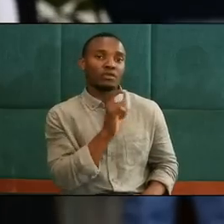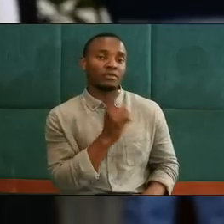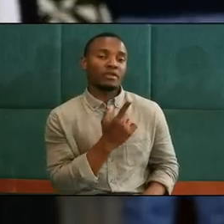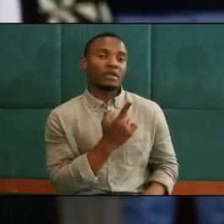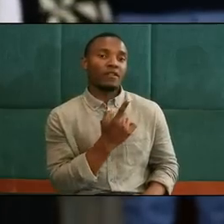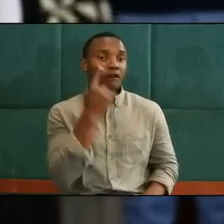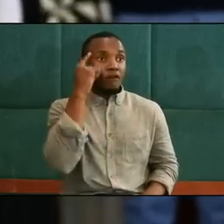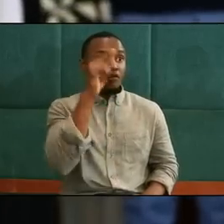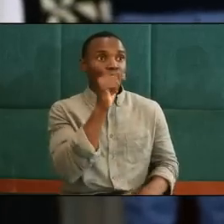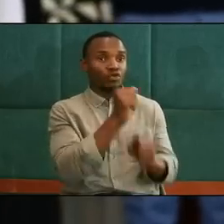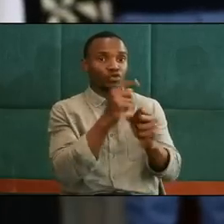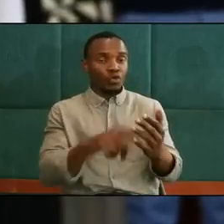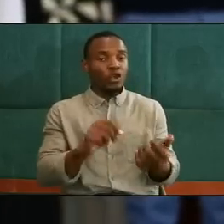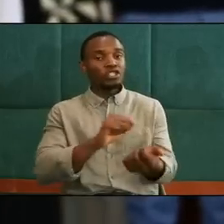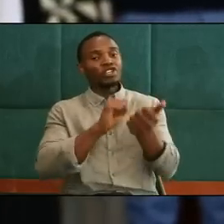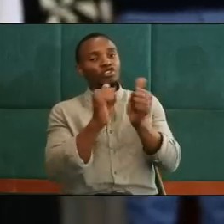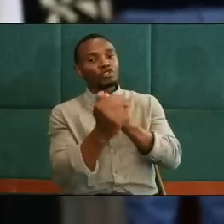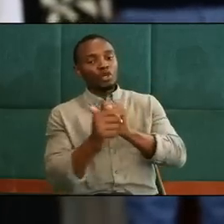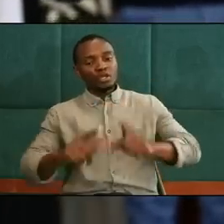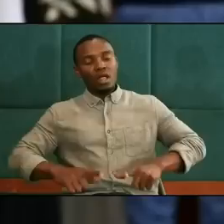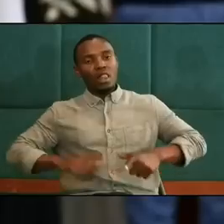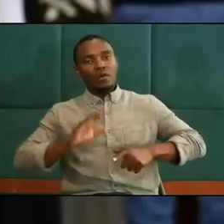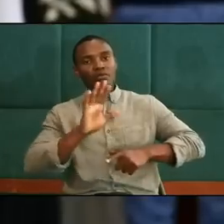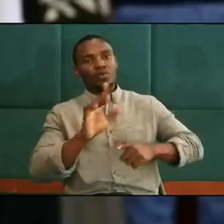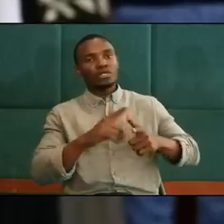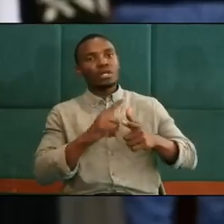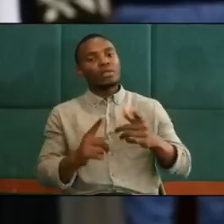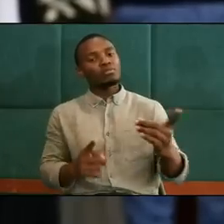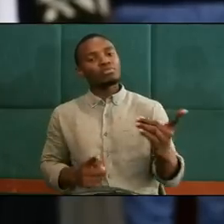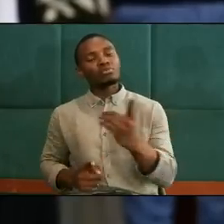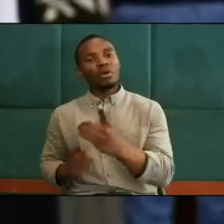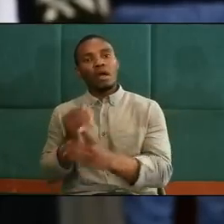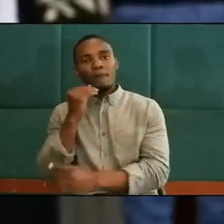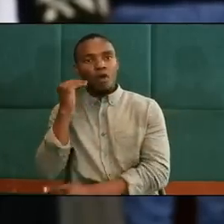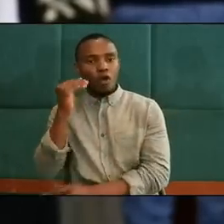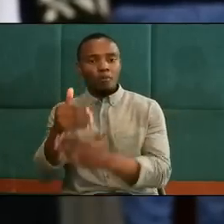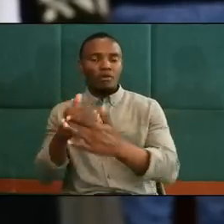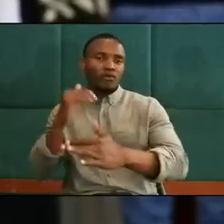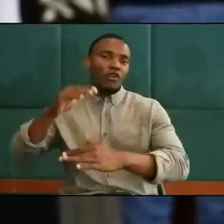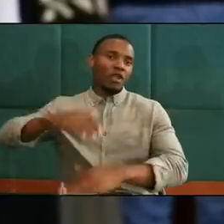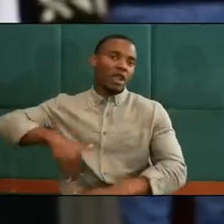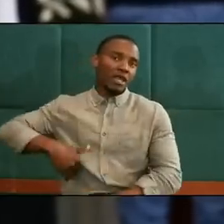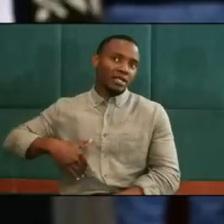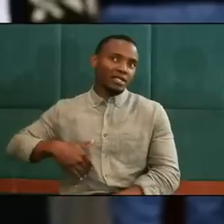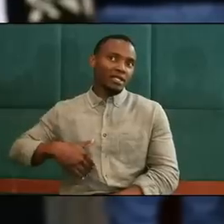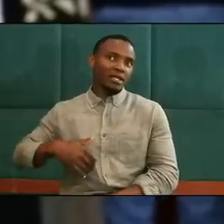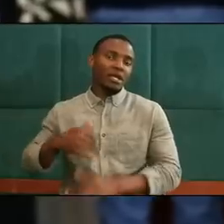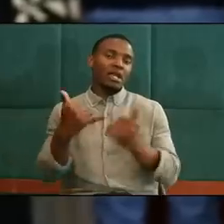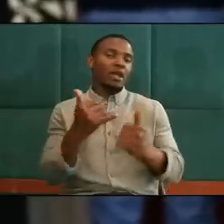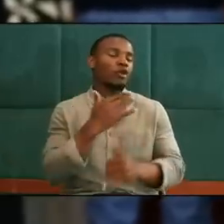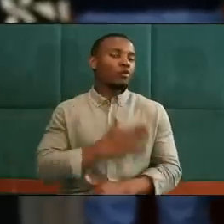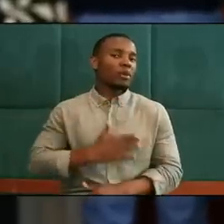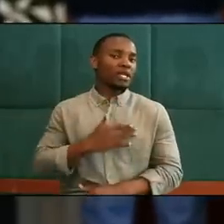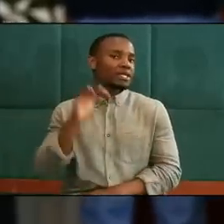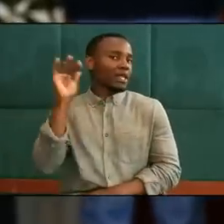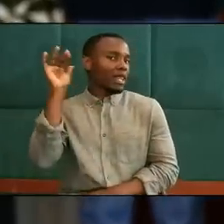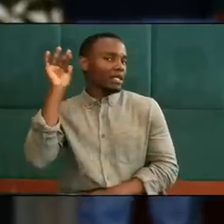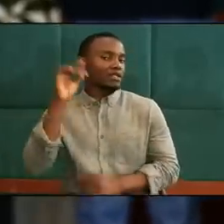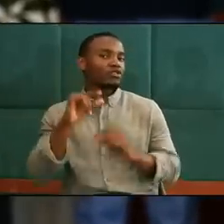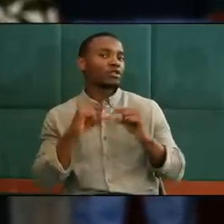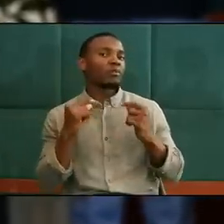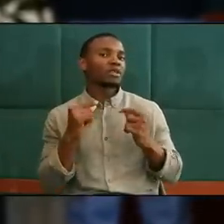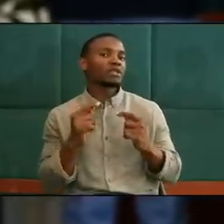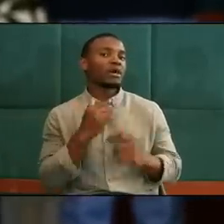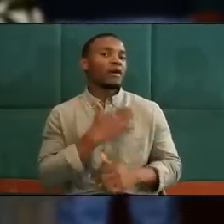for you to turn around your life and come home before it is too late. So hear the preacher this morning.